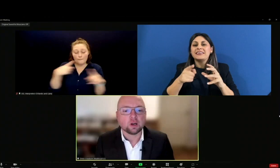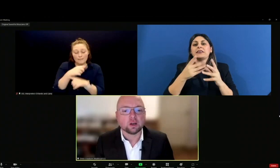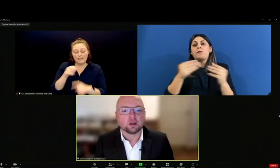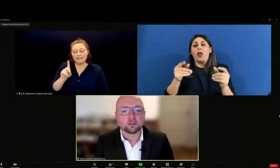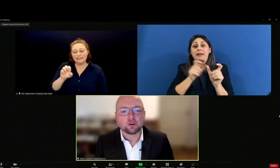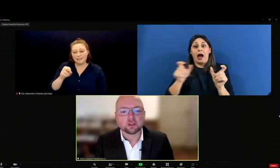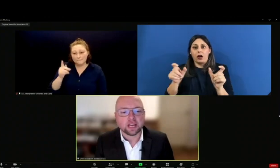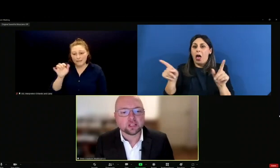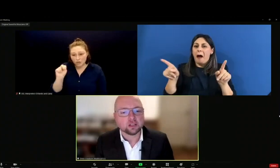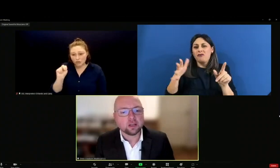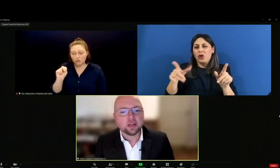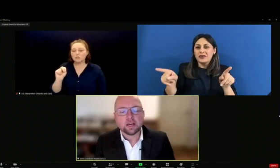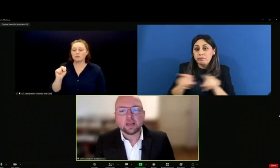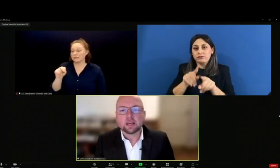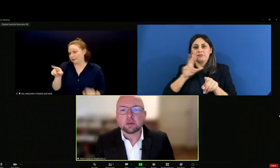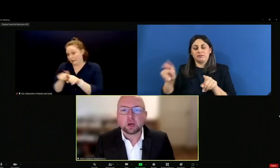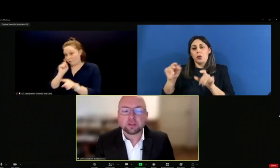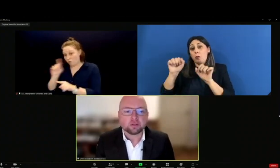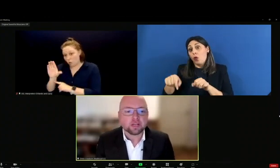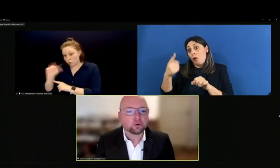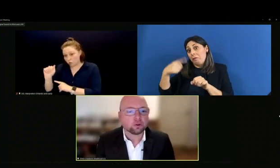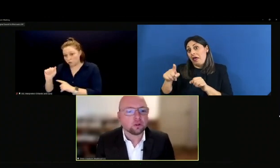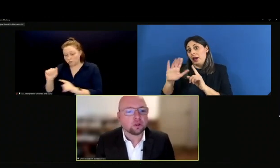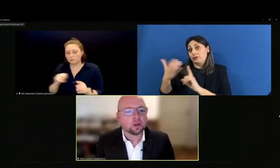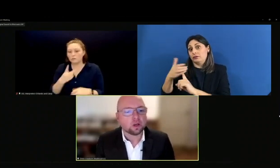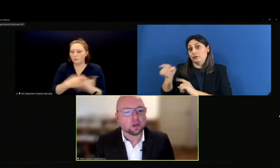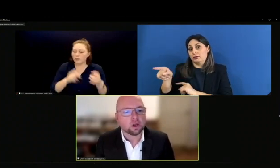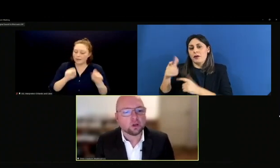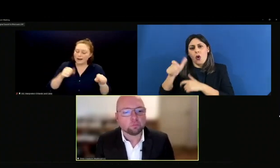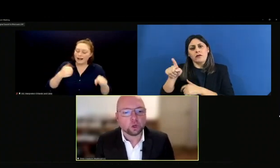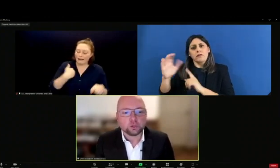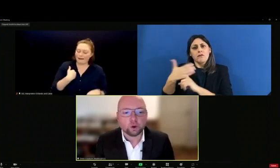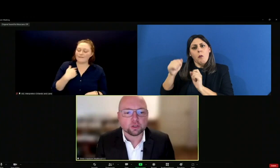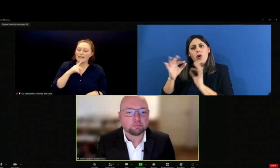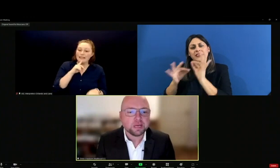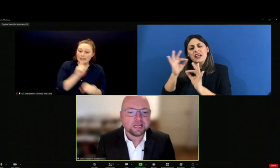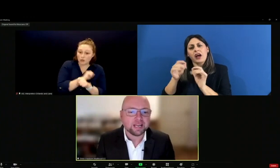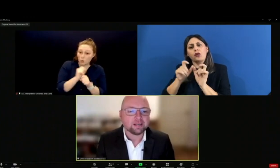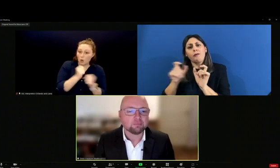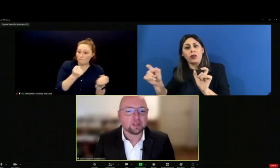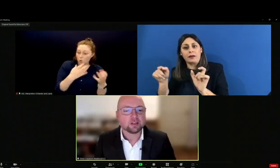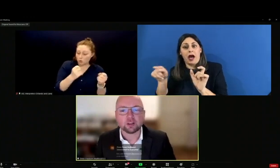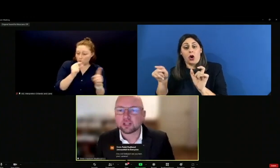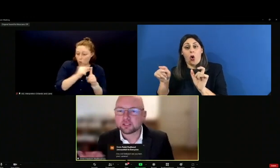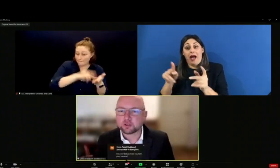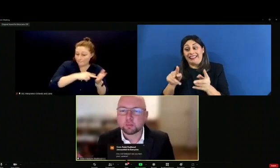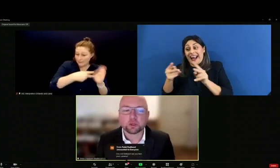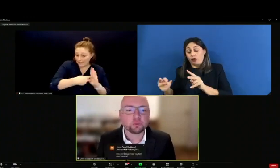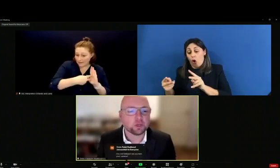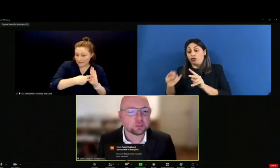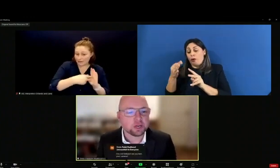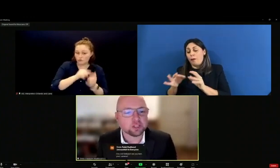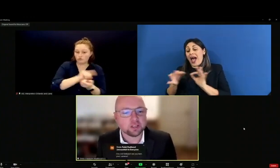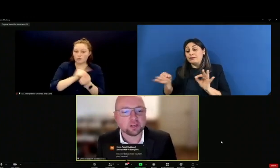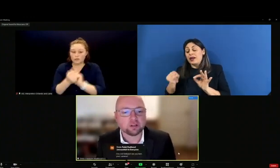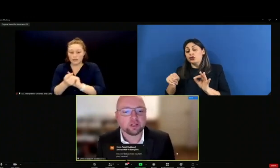for constructed action, can both have a literal multi-word meaning, translated to a